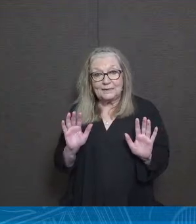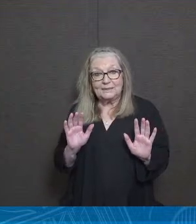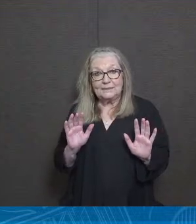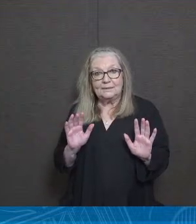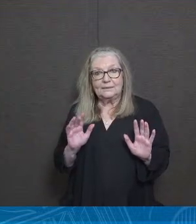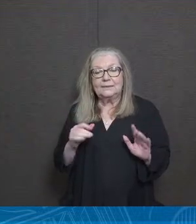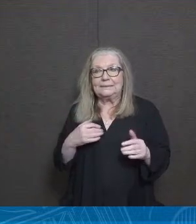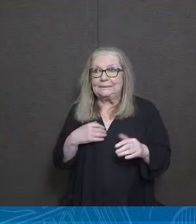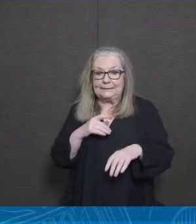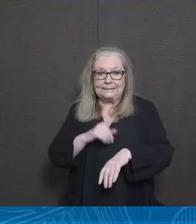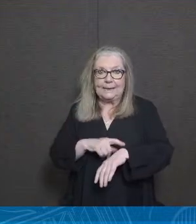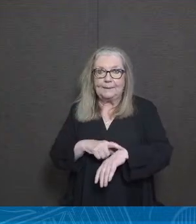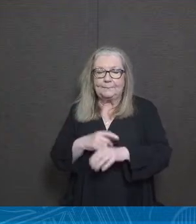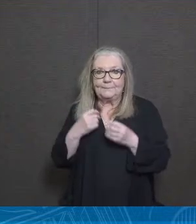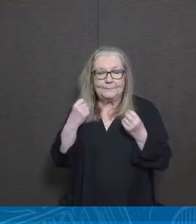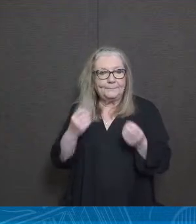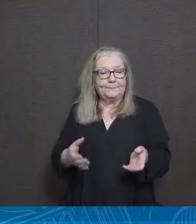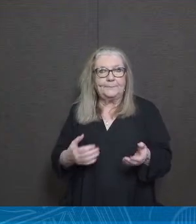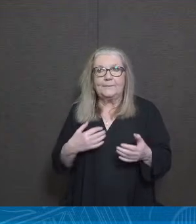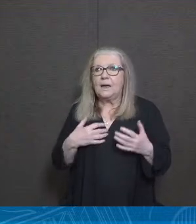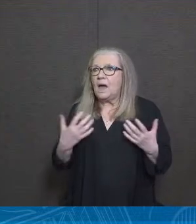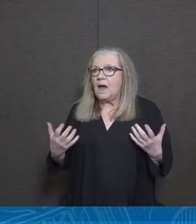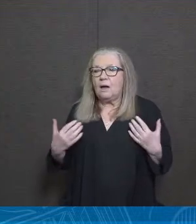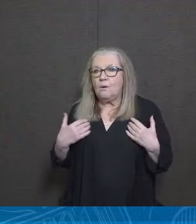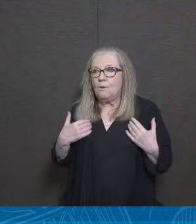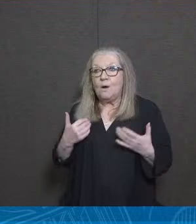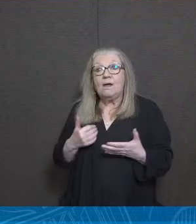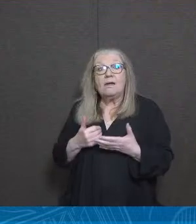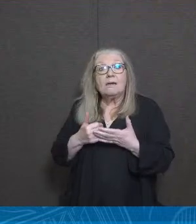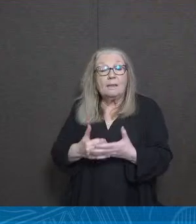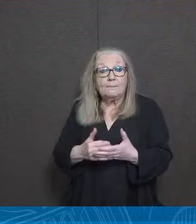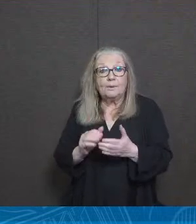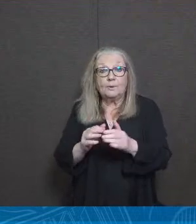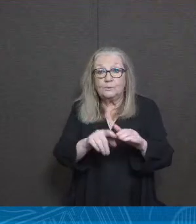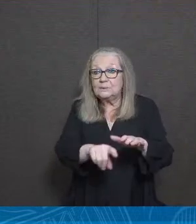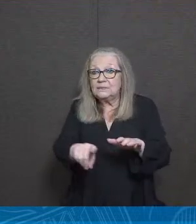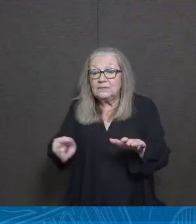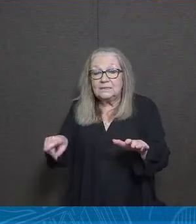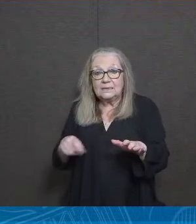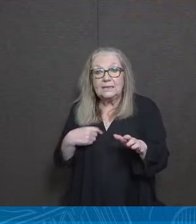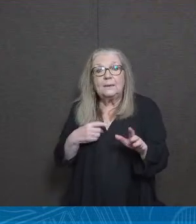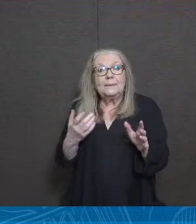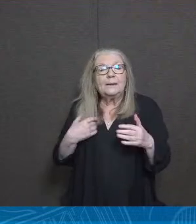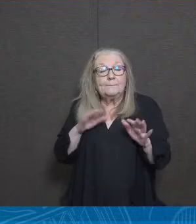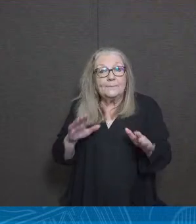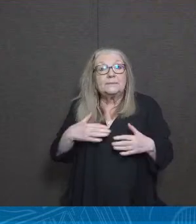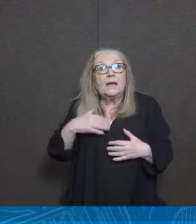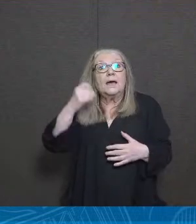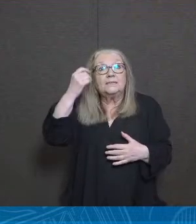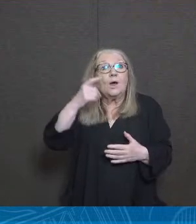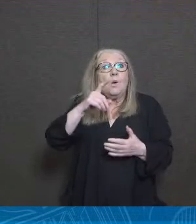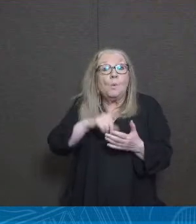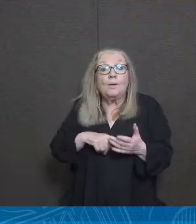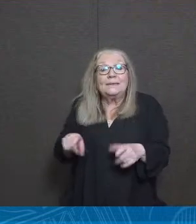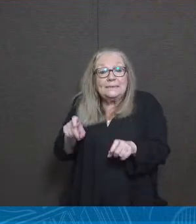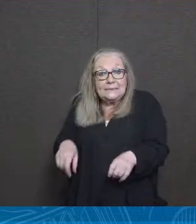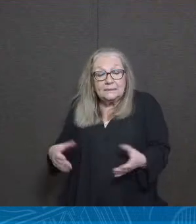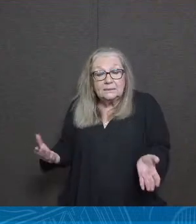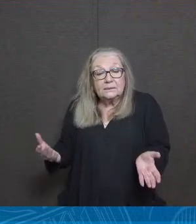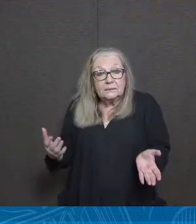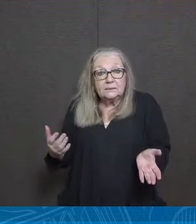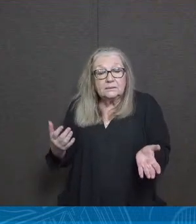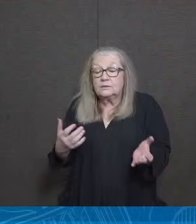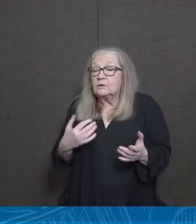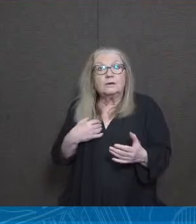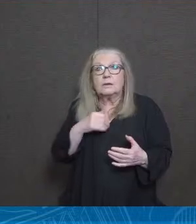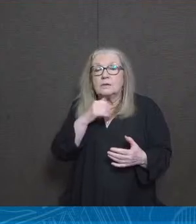Spending so much time actually, so helping communities actually means understanding actually what they actually need, right? Like, it's